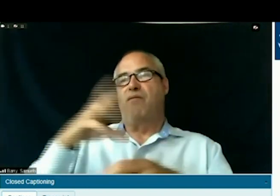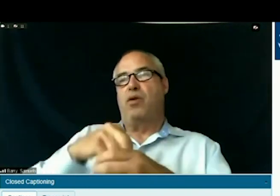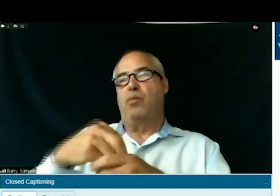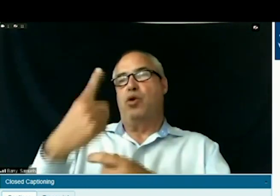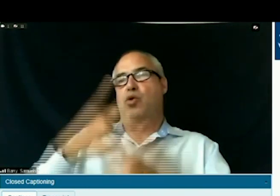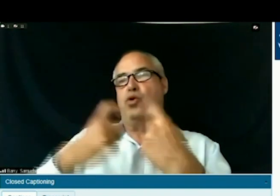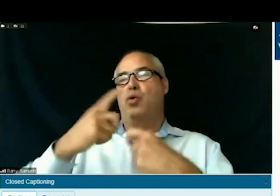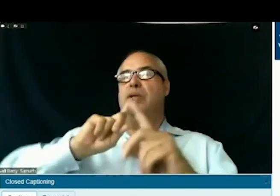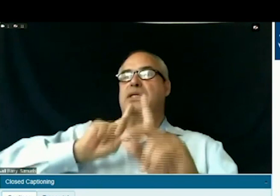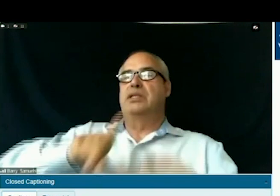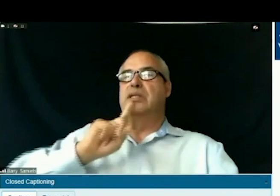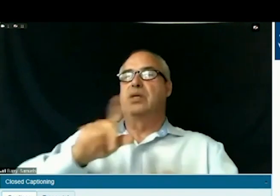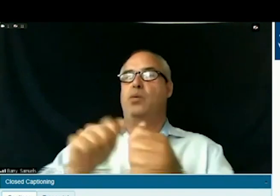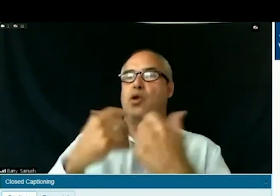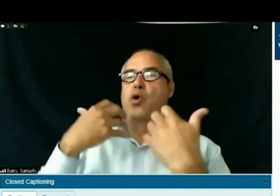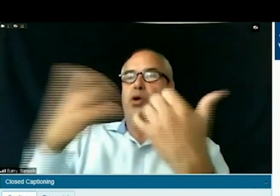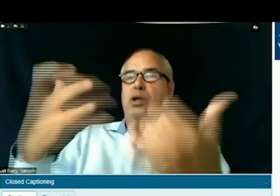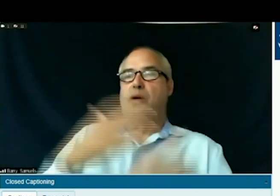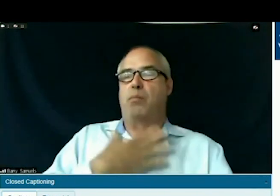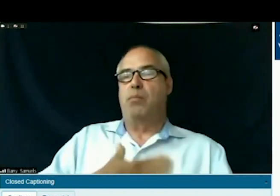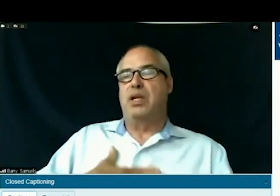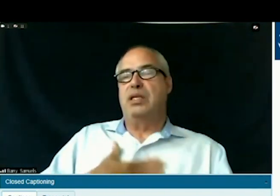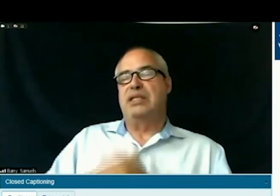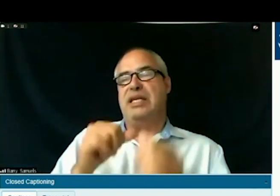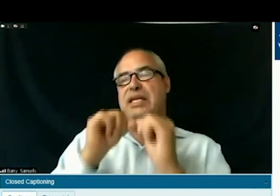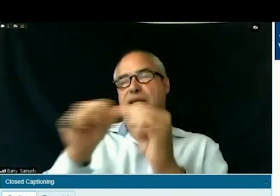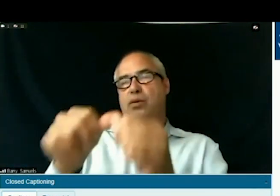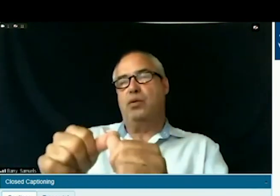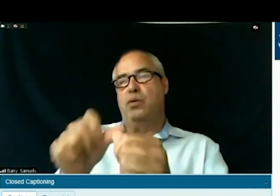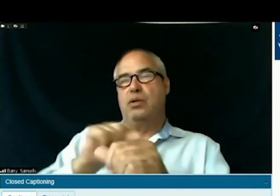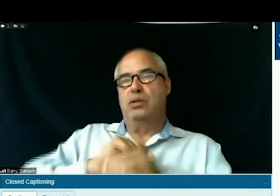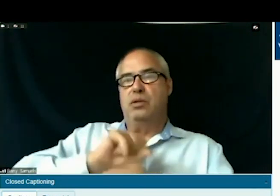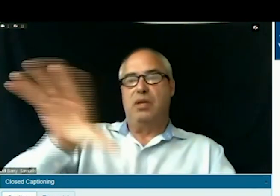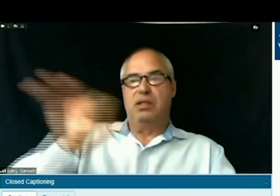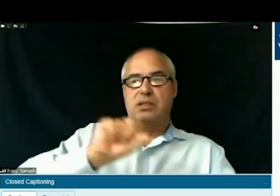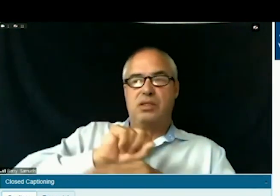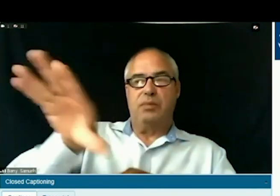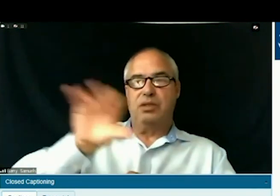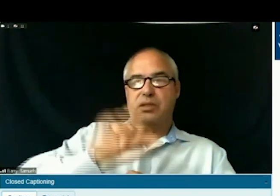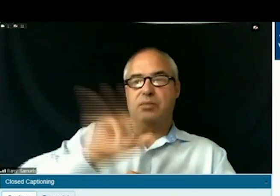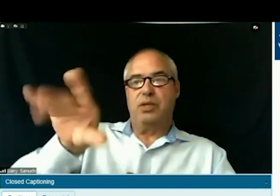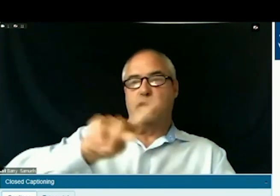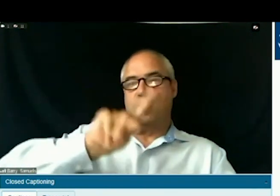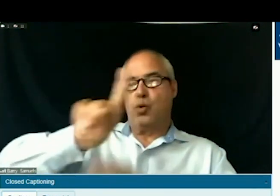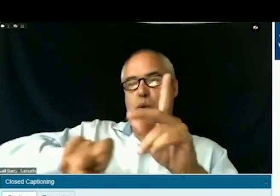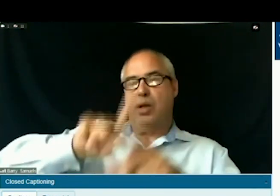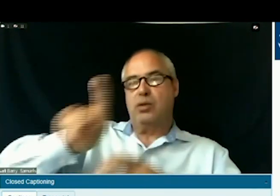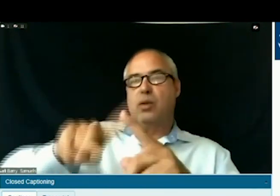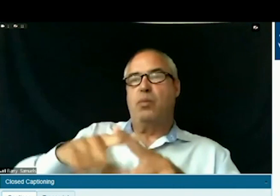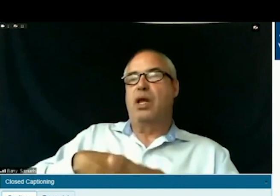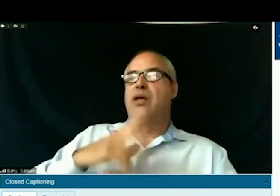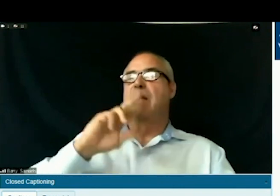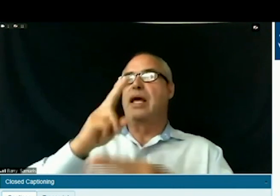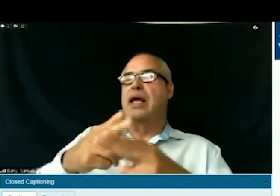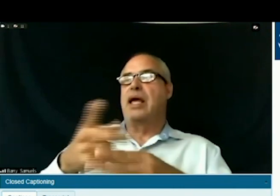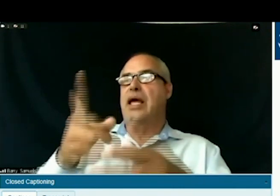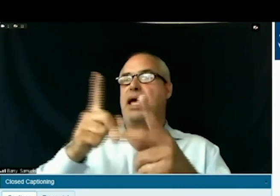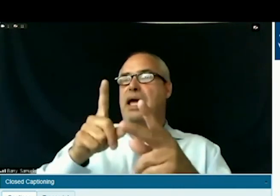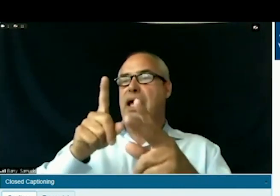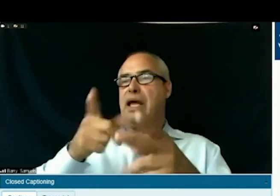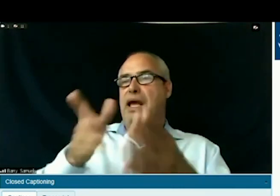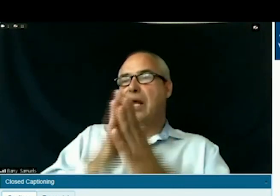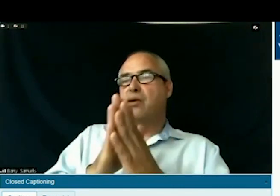session with our audience. Please continue to submit your questions in the Q&A tab. I'll ask our panelists to come off of